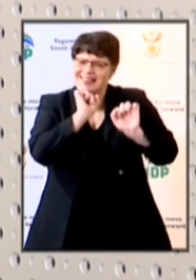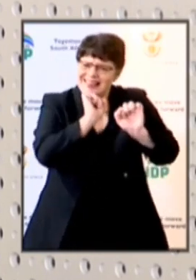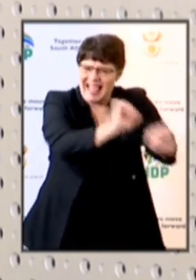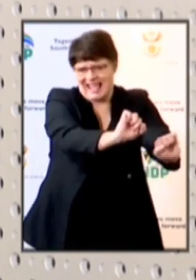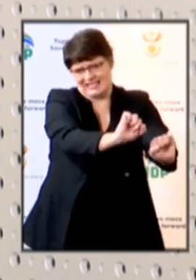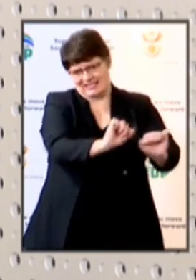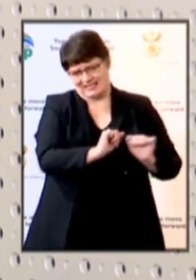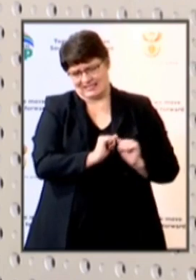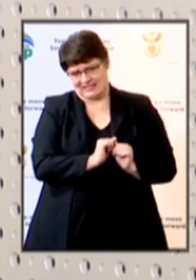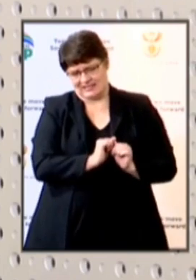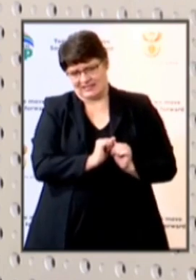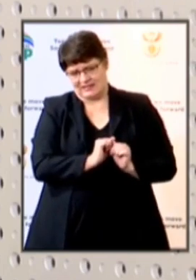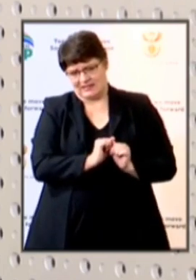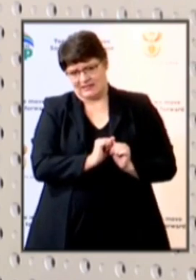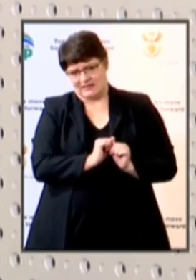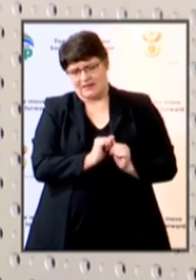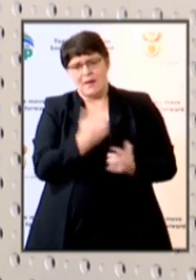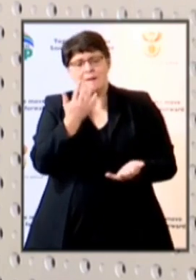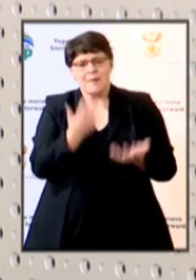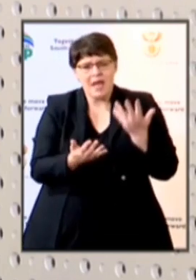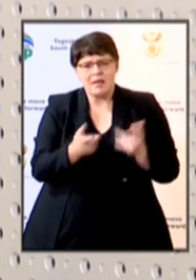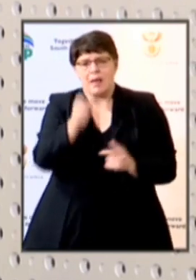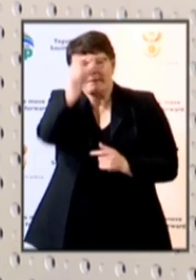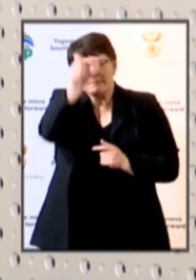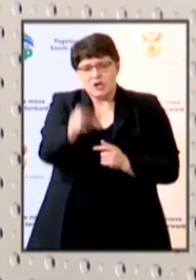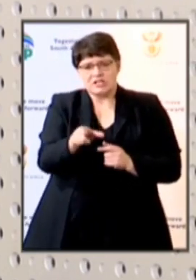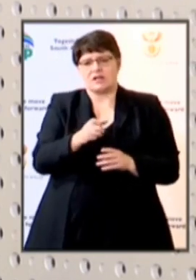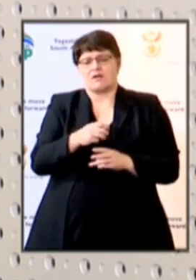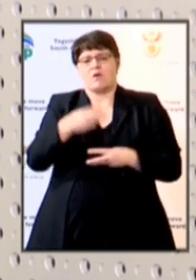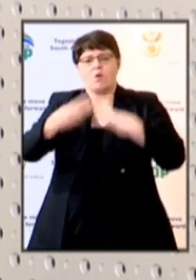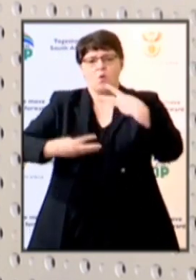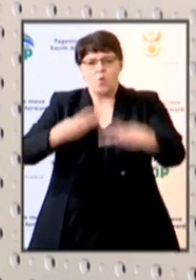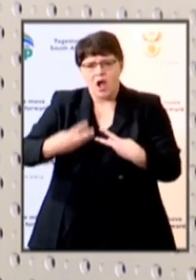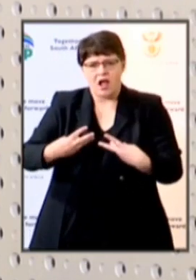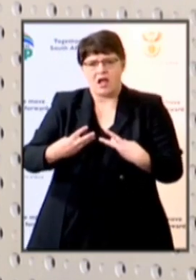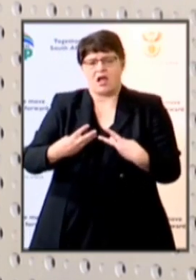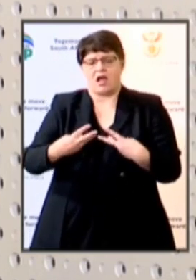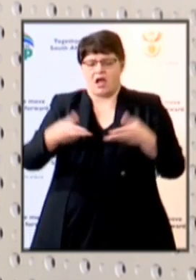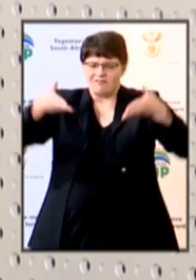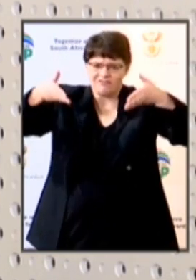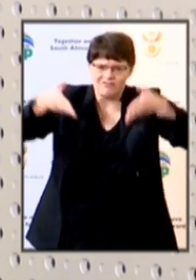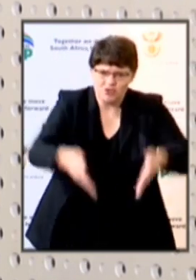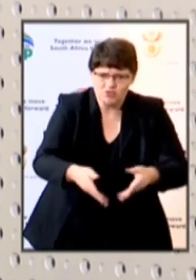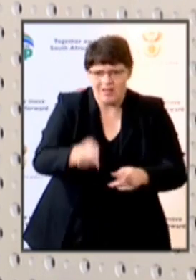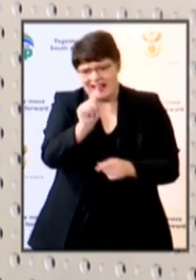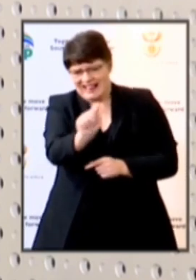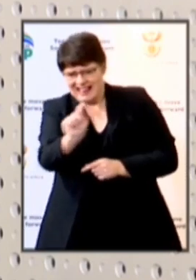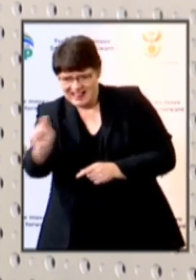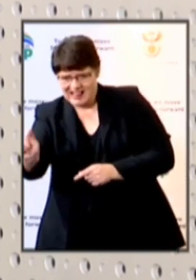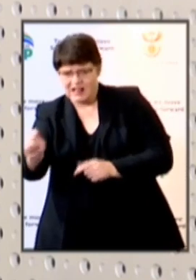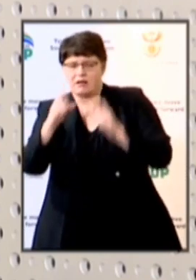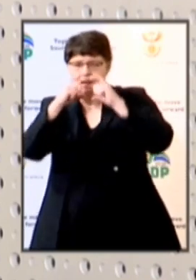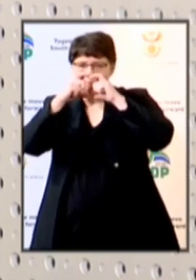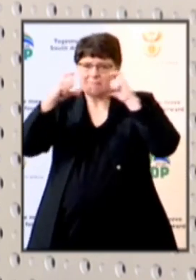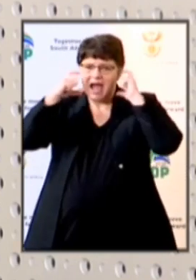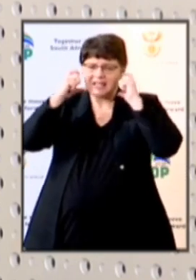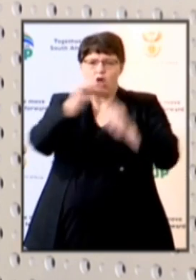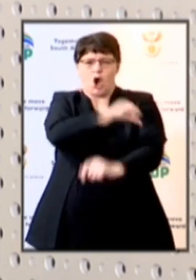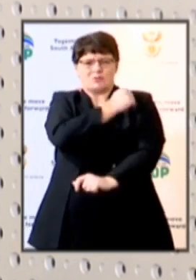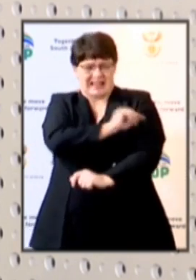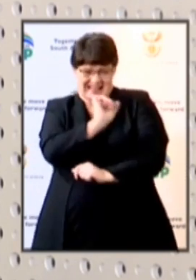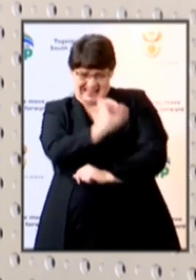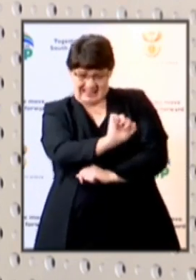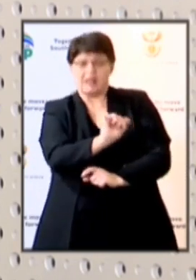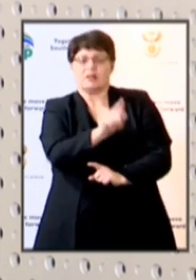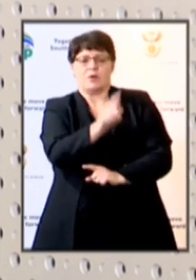front line, and maybe people who deal with mortuaries who are also in the front line. But for all